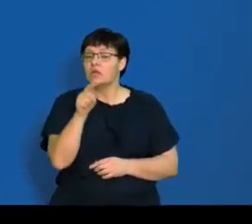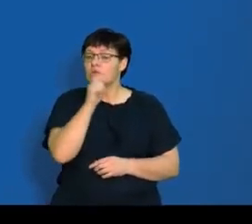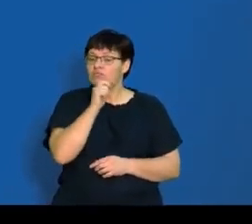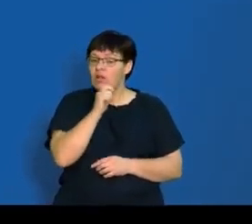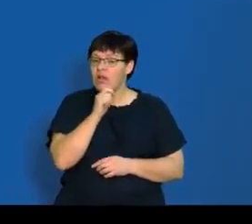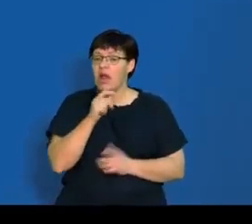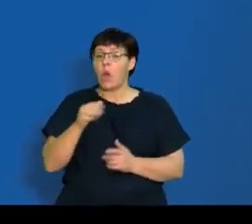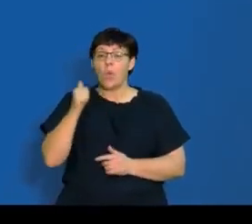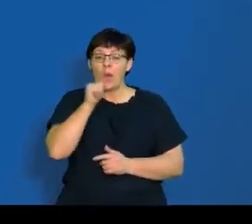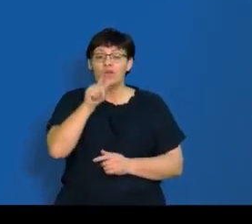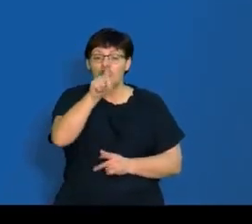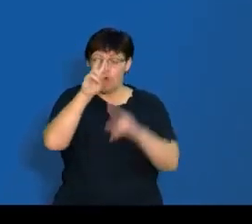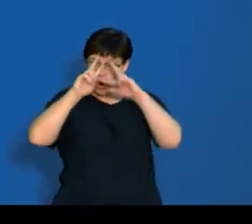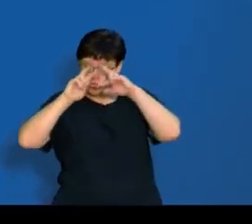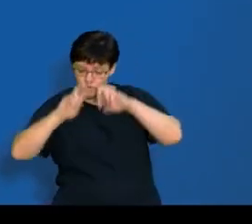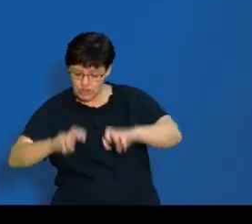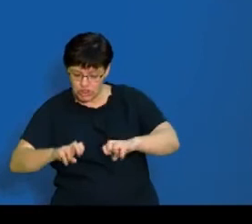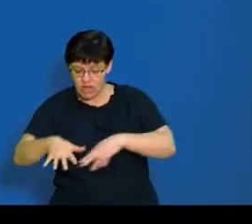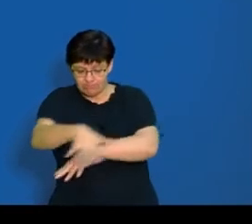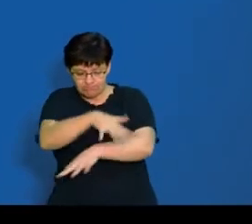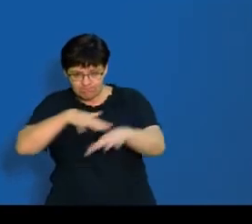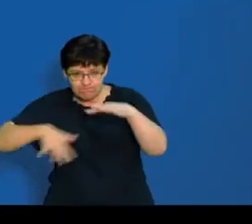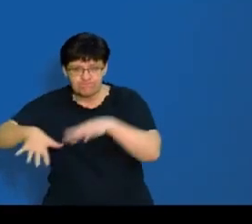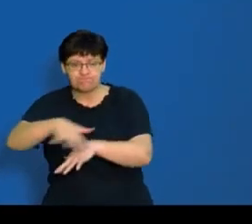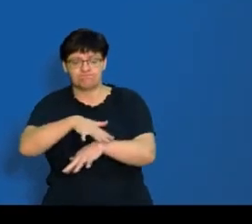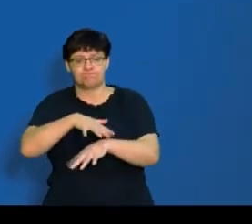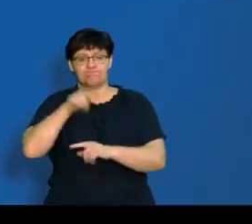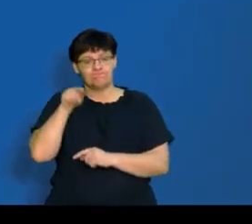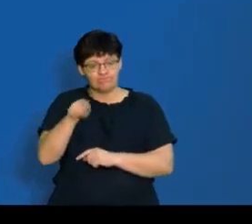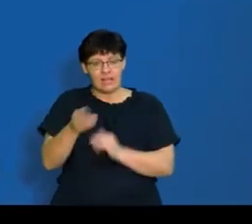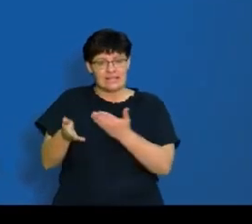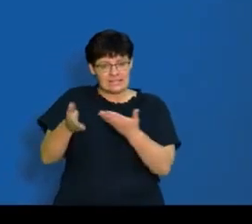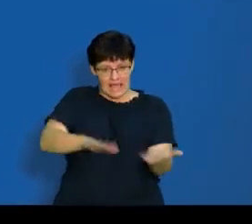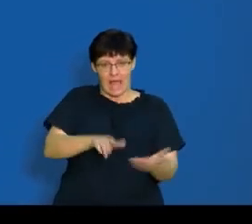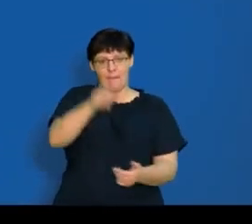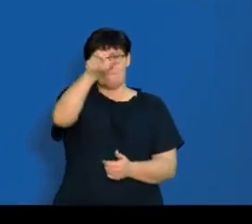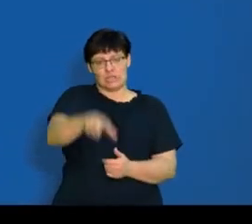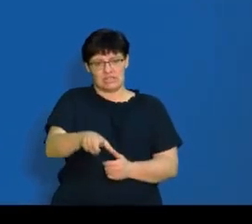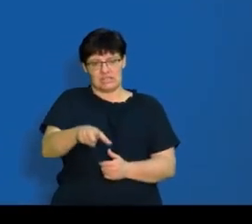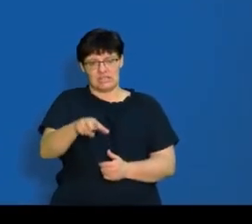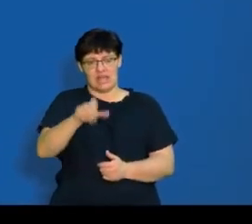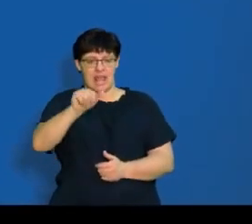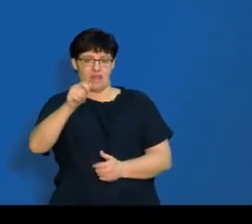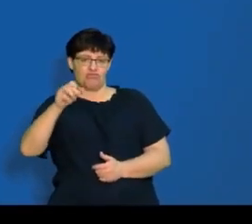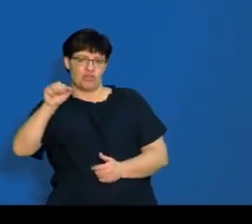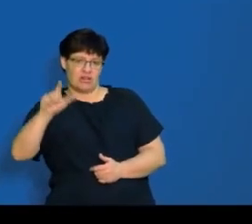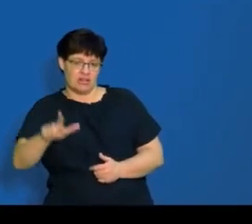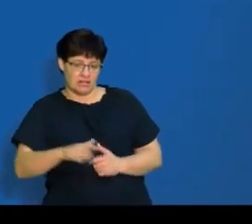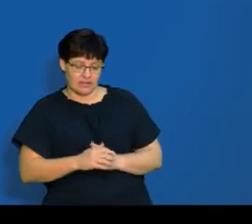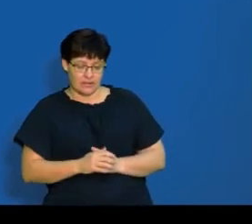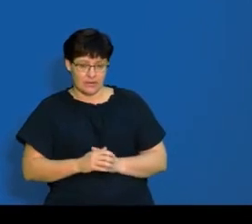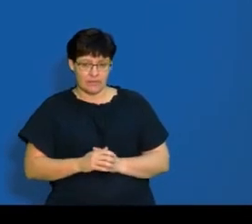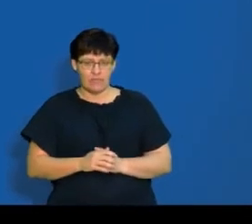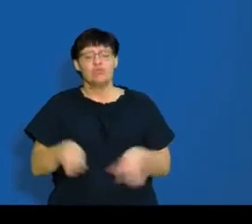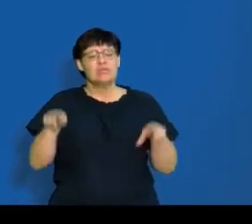when researching the circumstances around the death of Ashley Krill. Okay, so it's